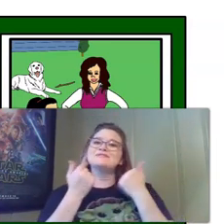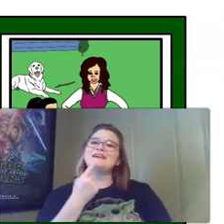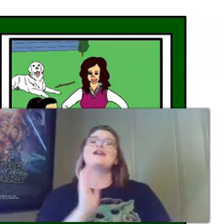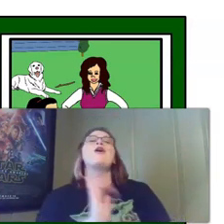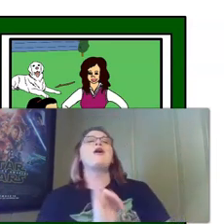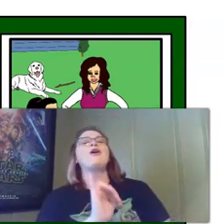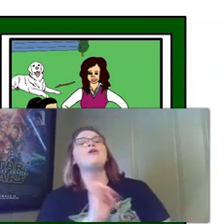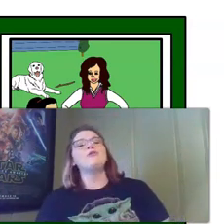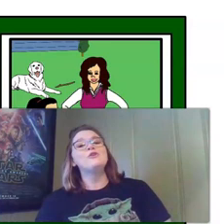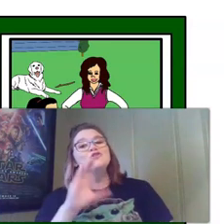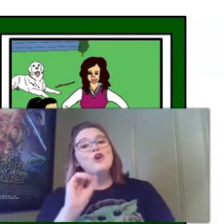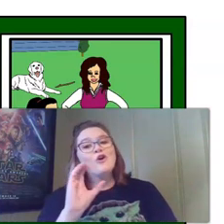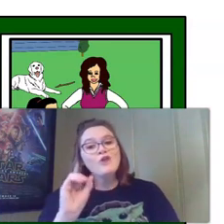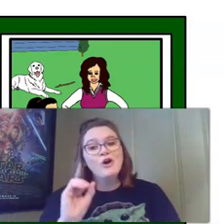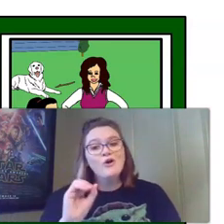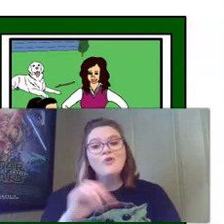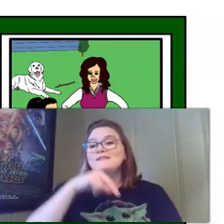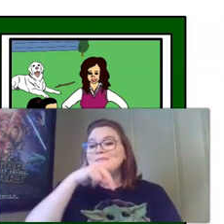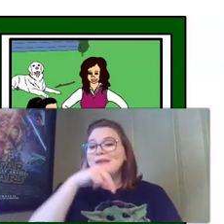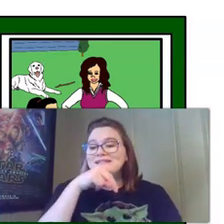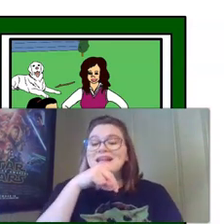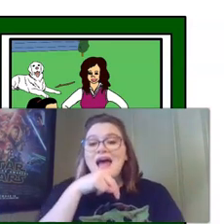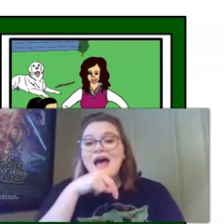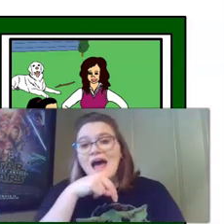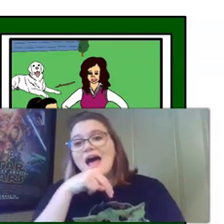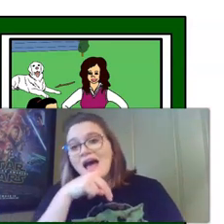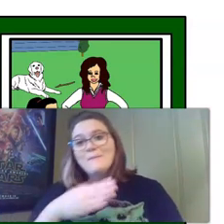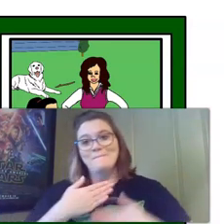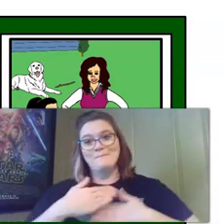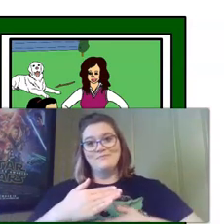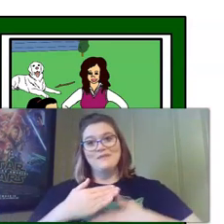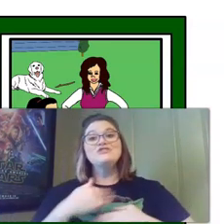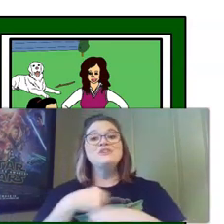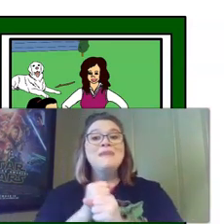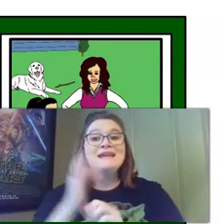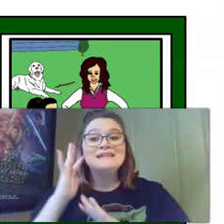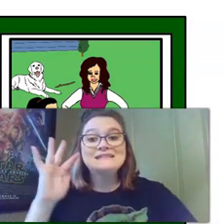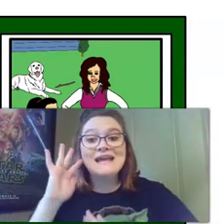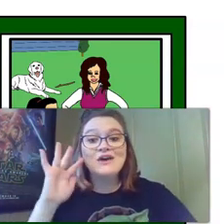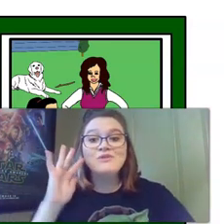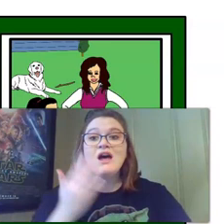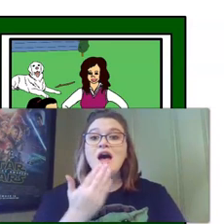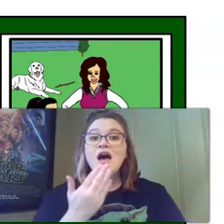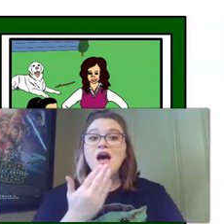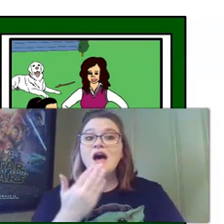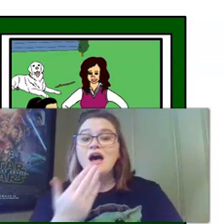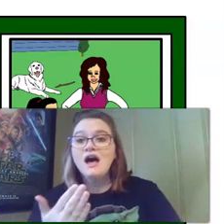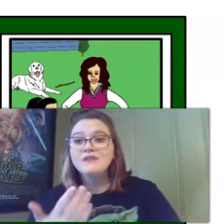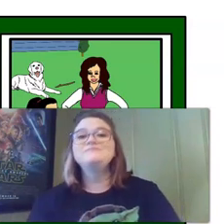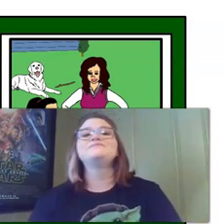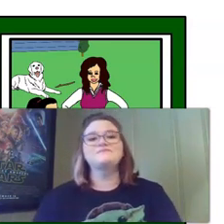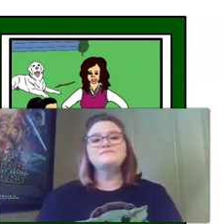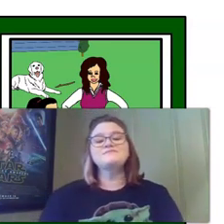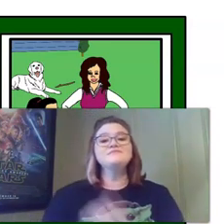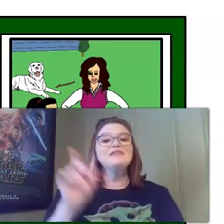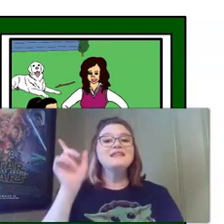Miss Giggle said, "Oh, Coco was panting. She made the sound.